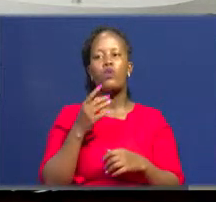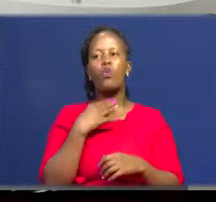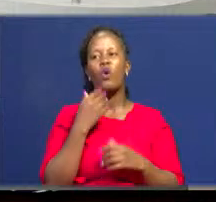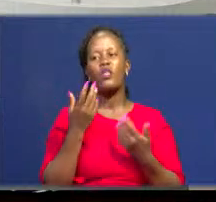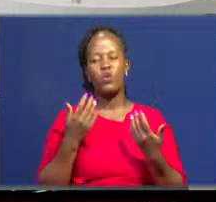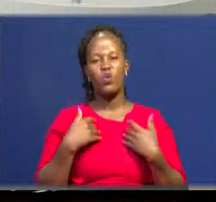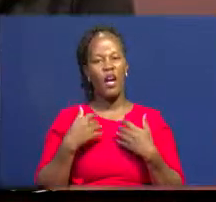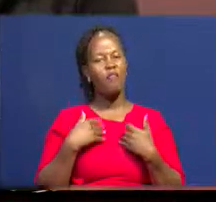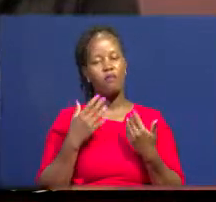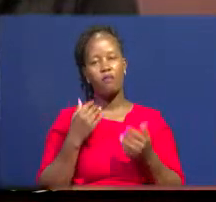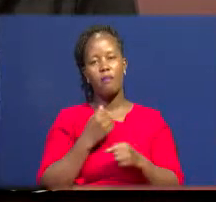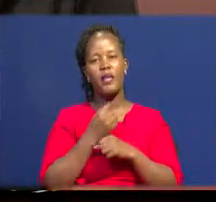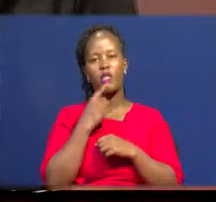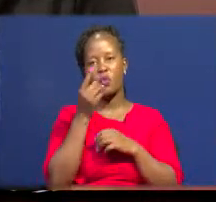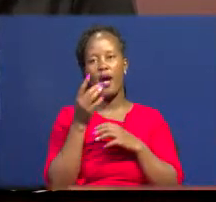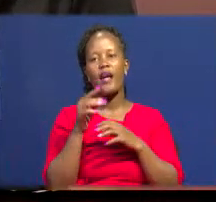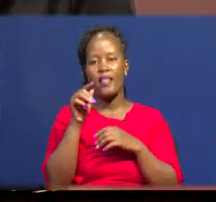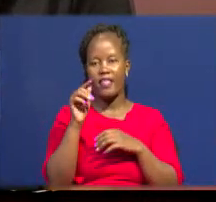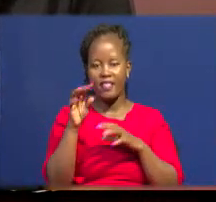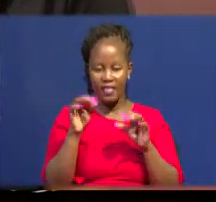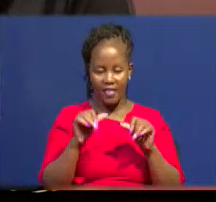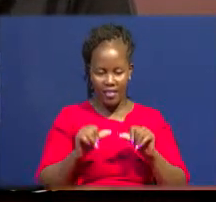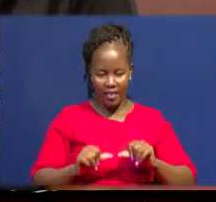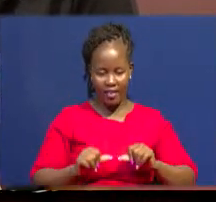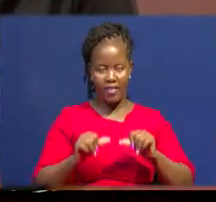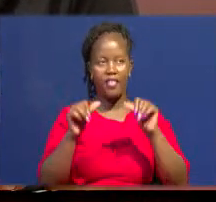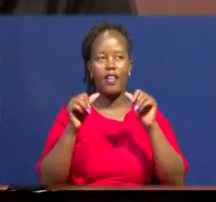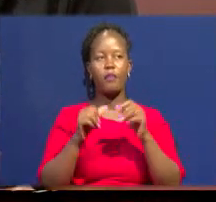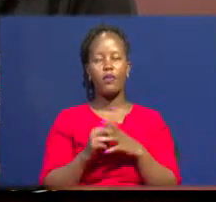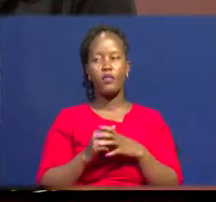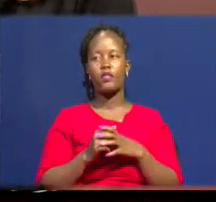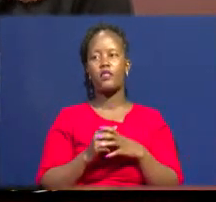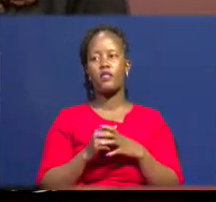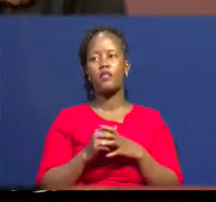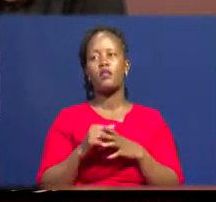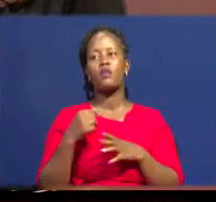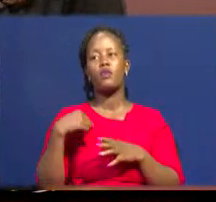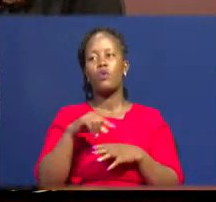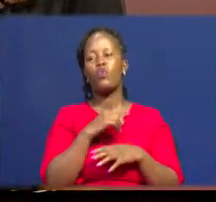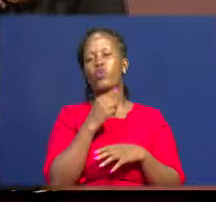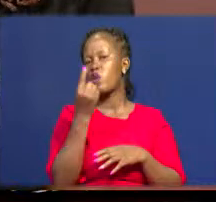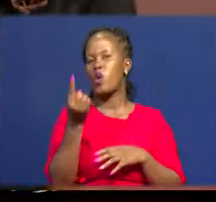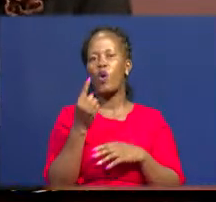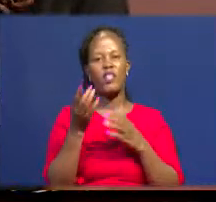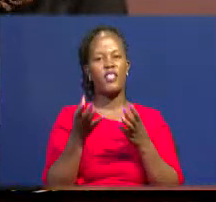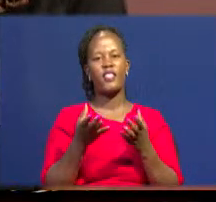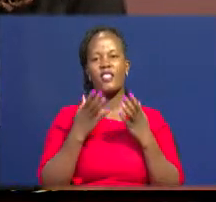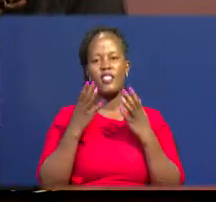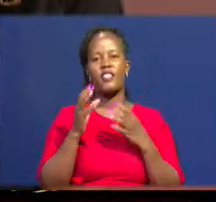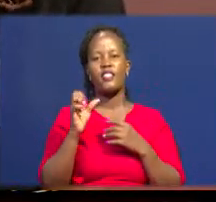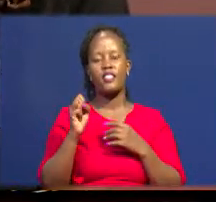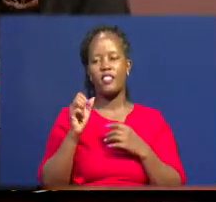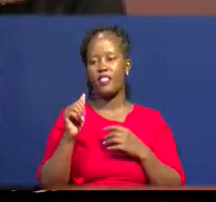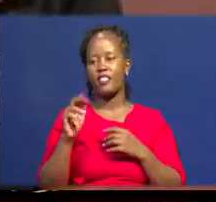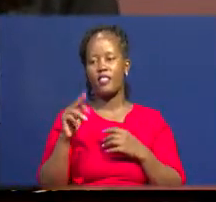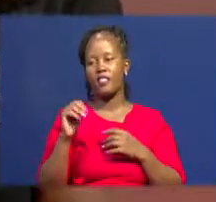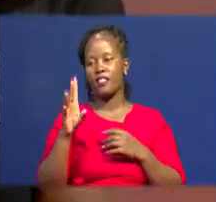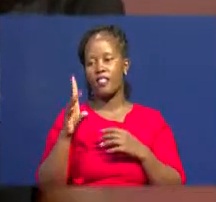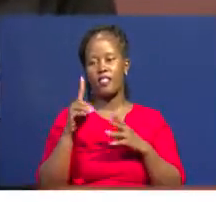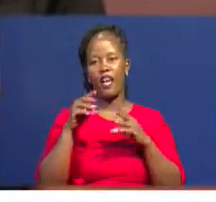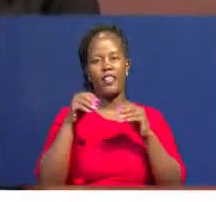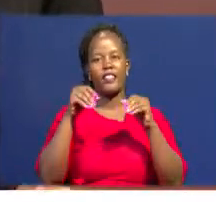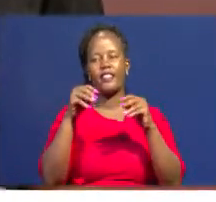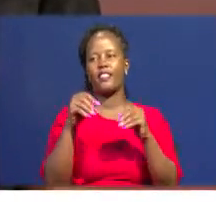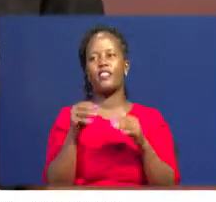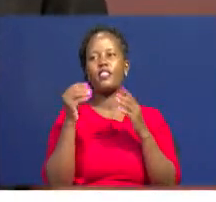sustainable event. Mm-hmm. You only need sand to create a